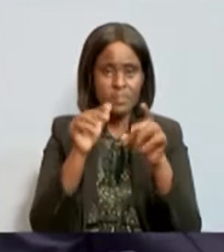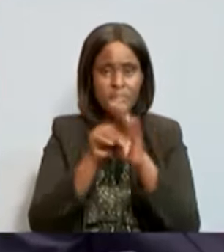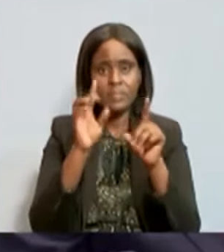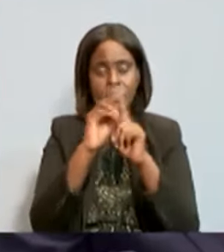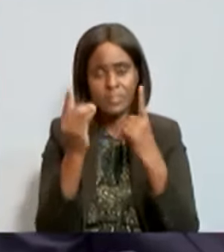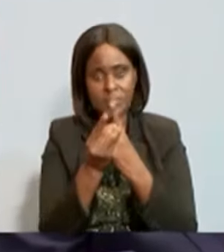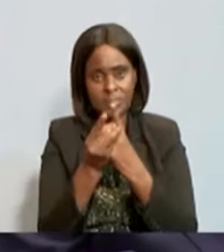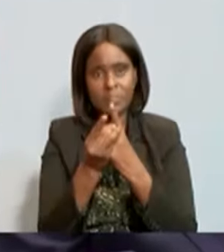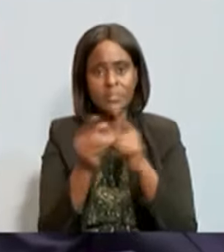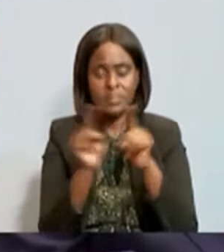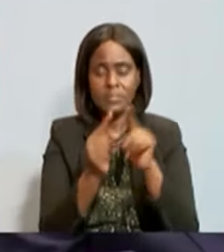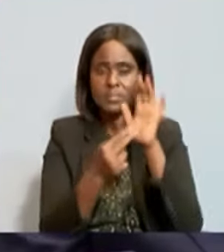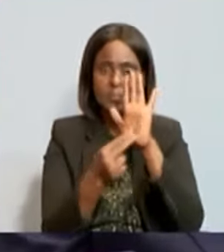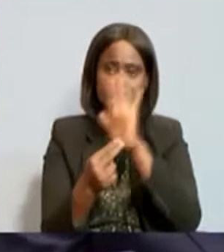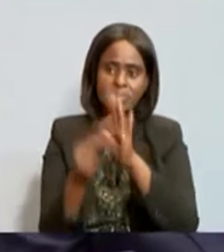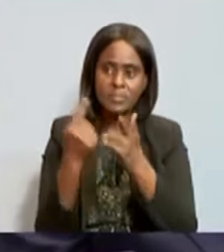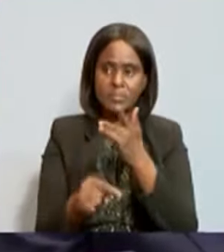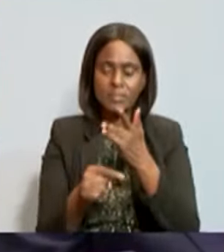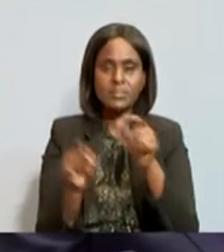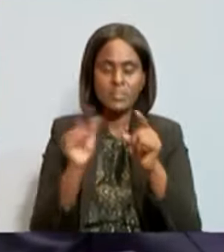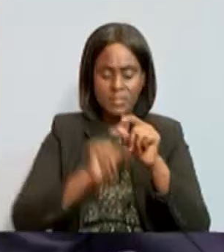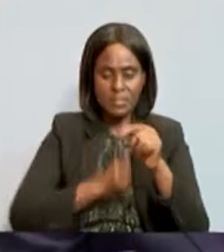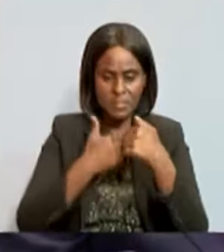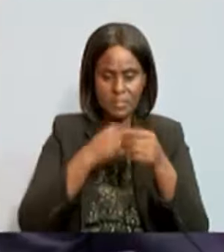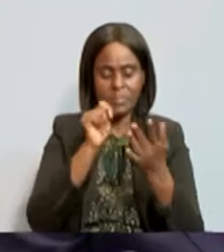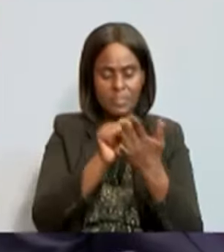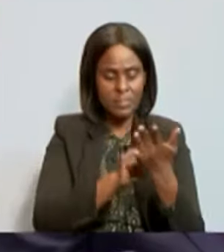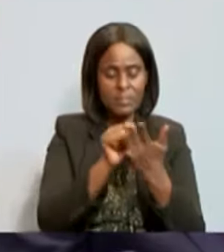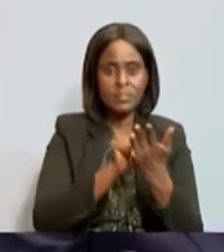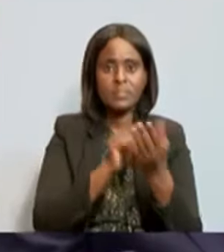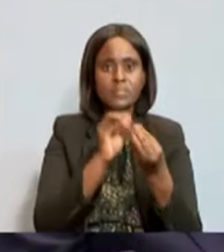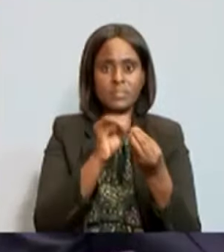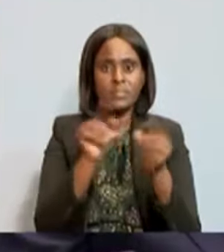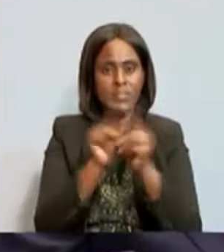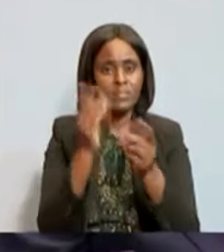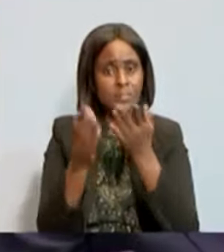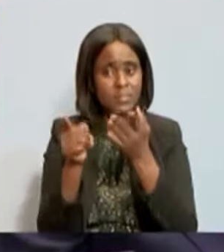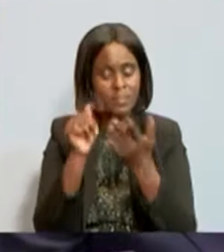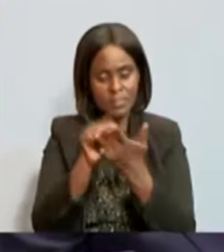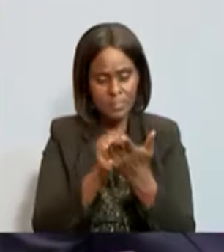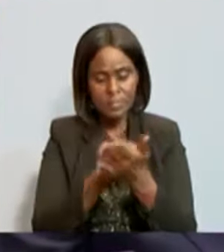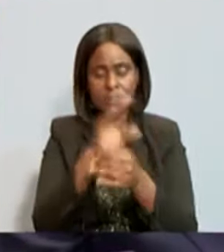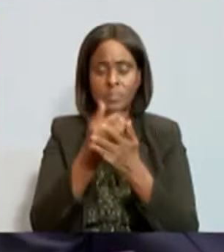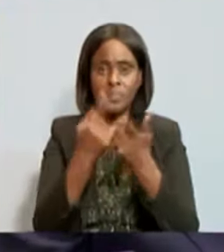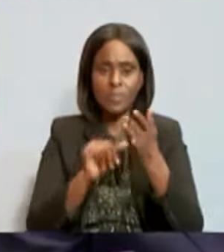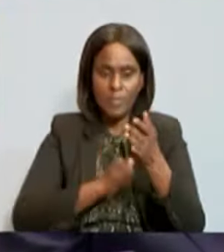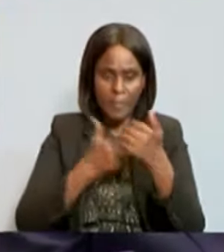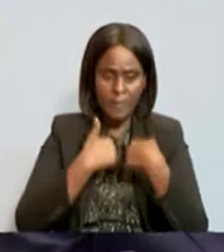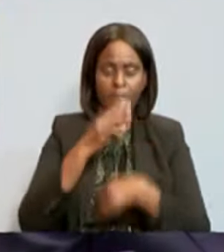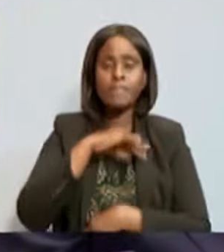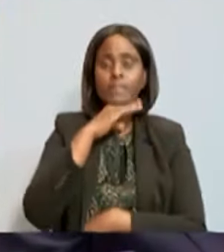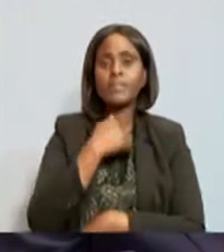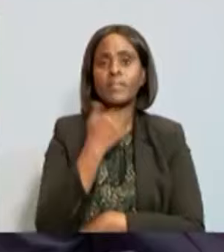districts simply shows that we do have test kits. As to whether the test kits that we have are